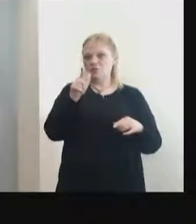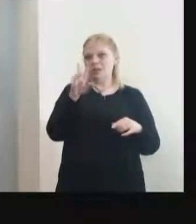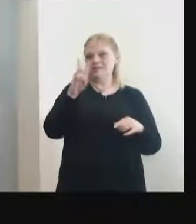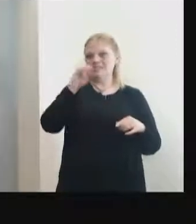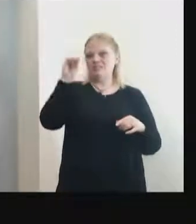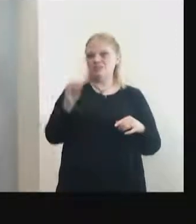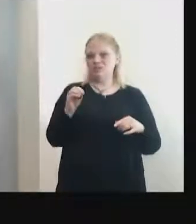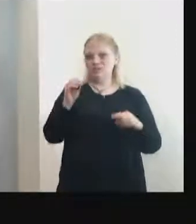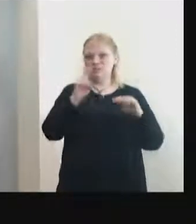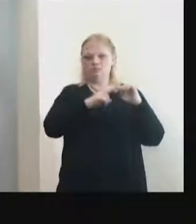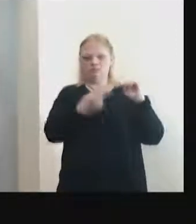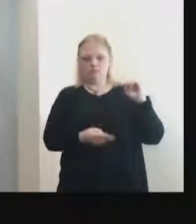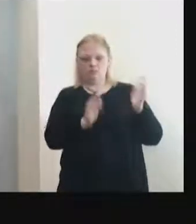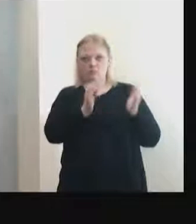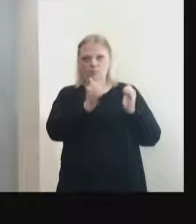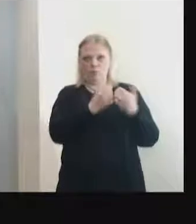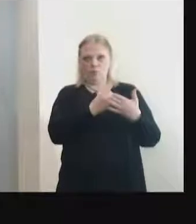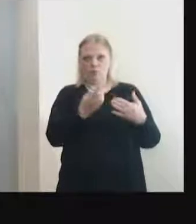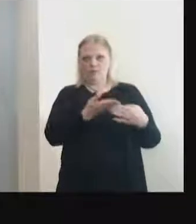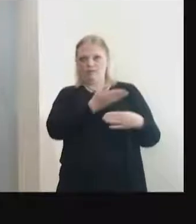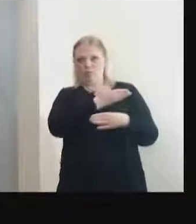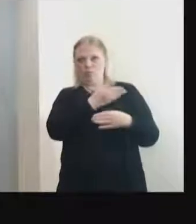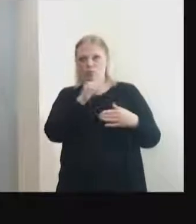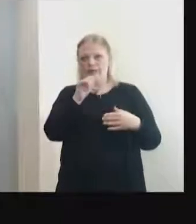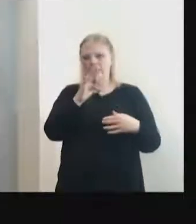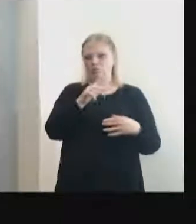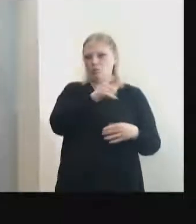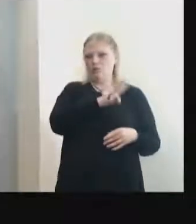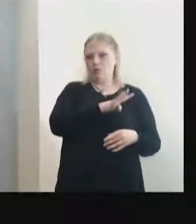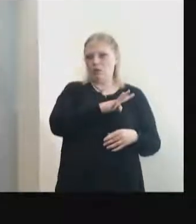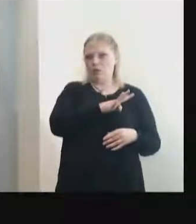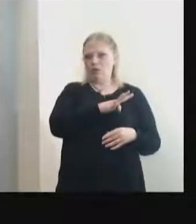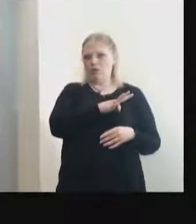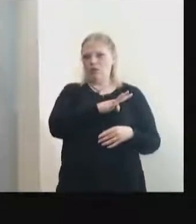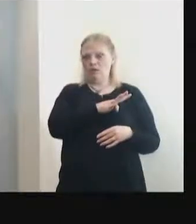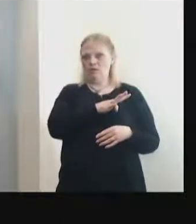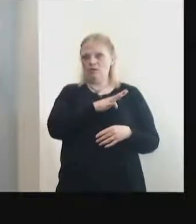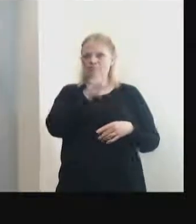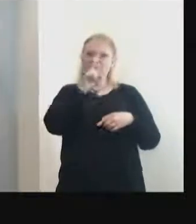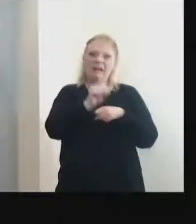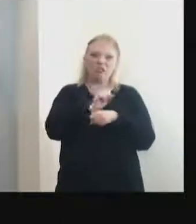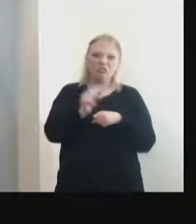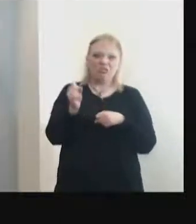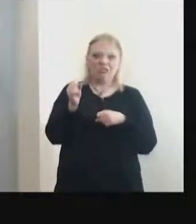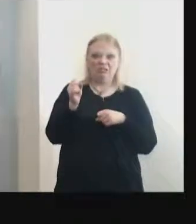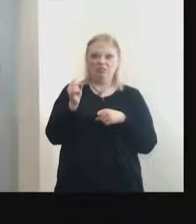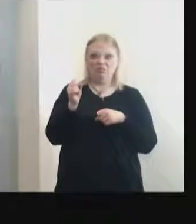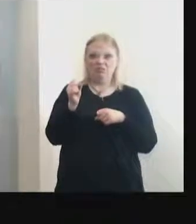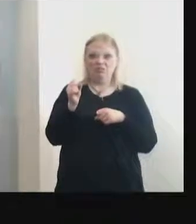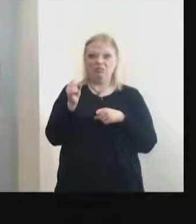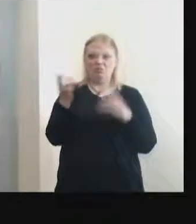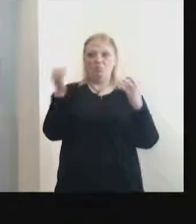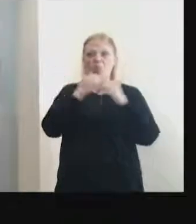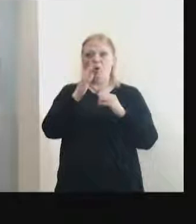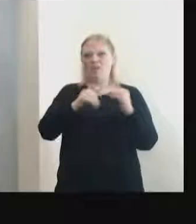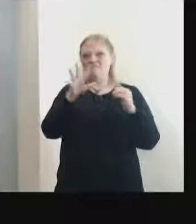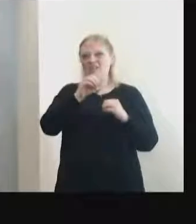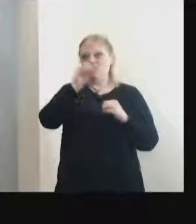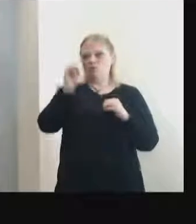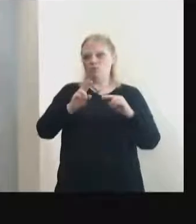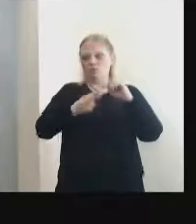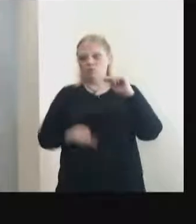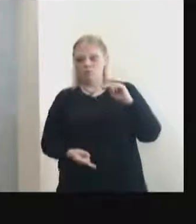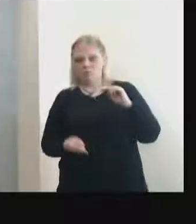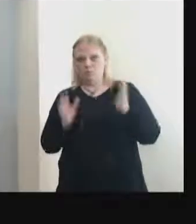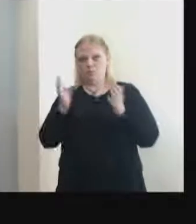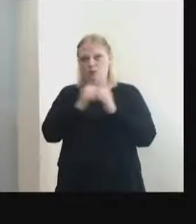26% drop from the week before, for the week ending April 24th, and actually about more than a 50% drop from the week ending April